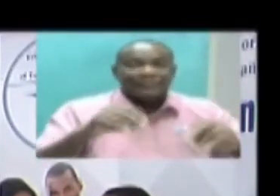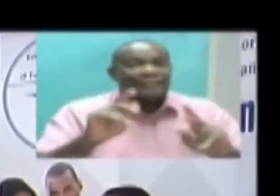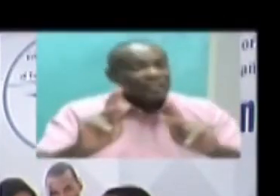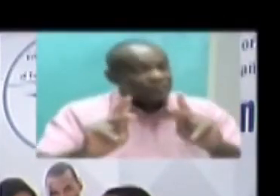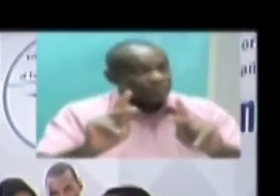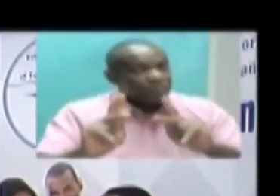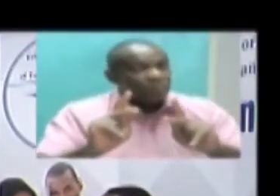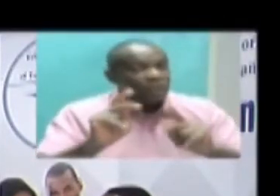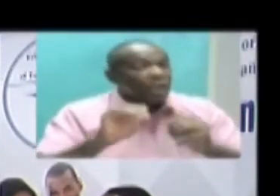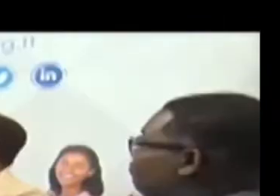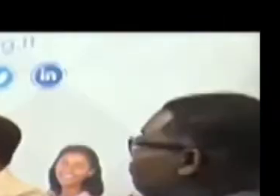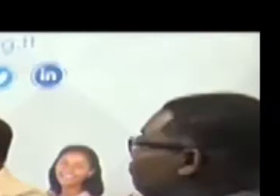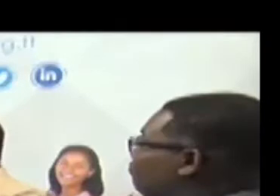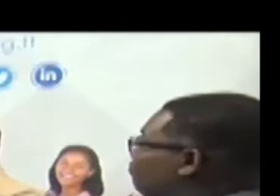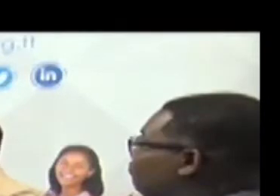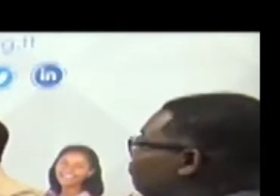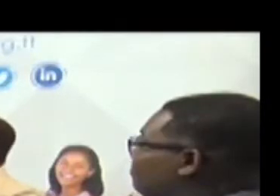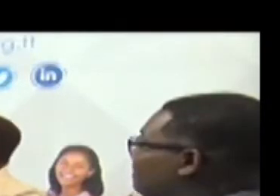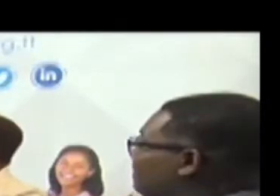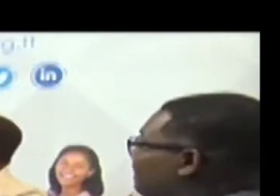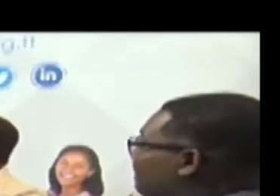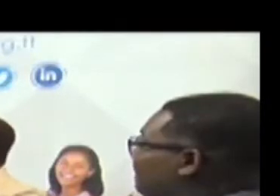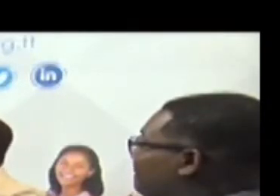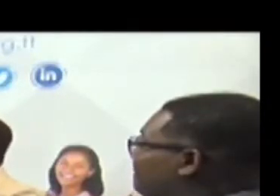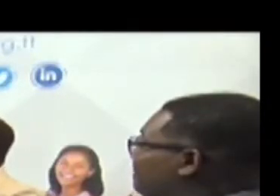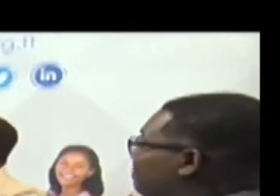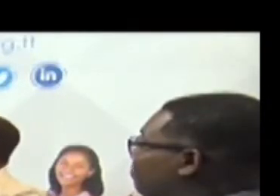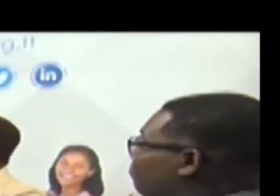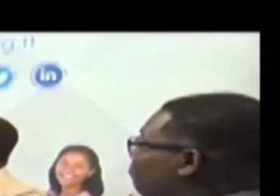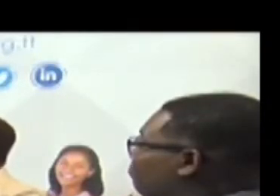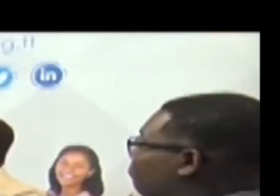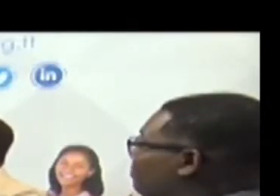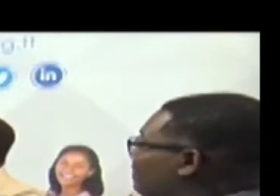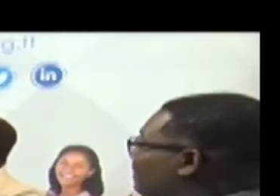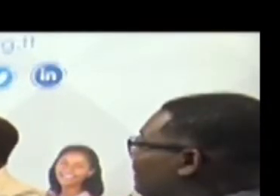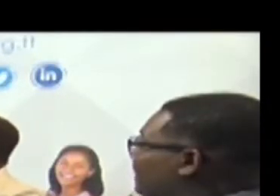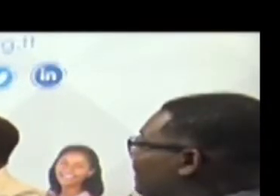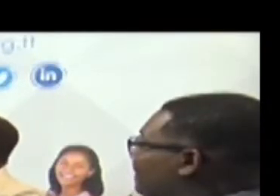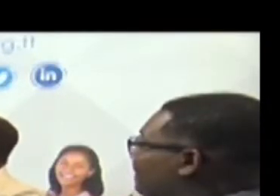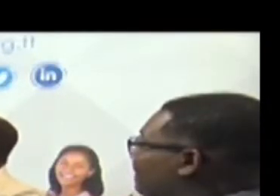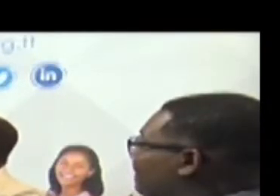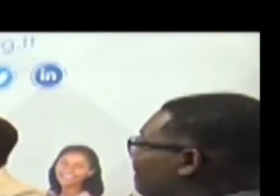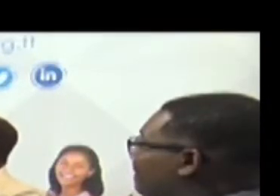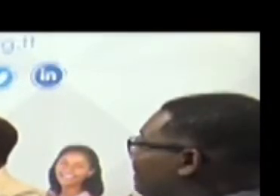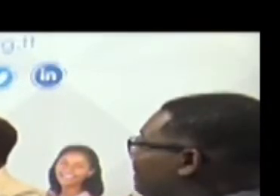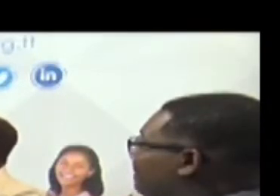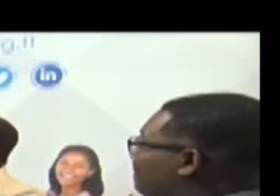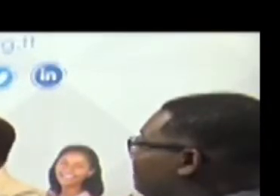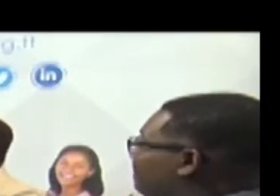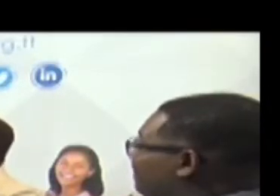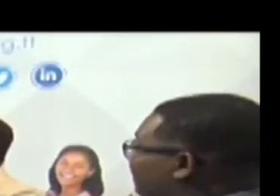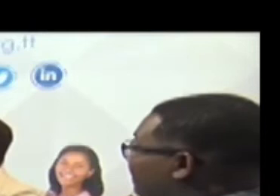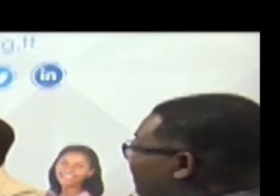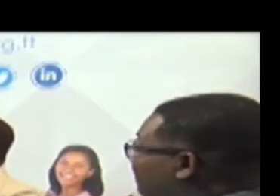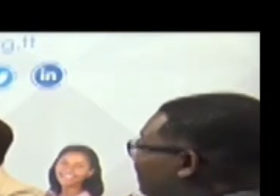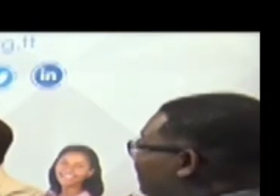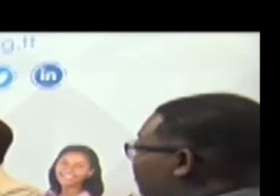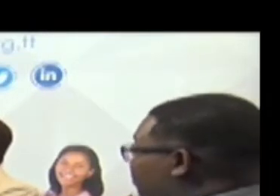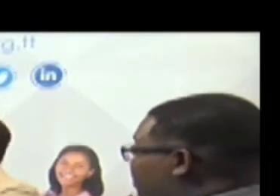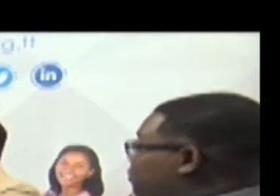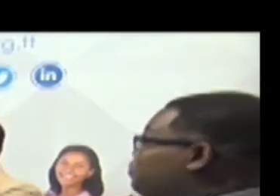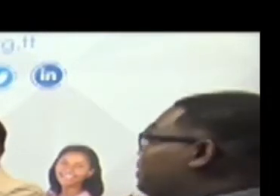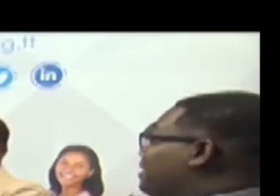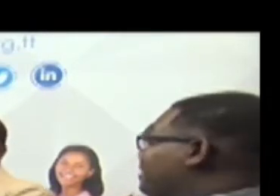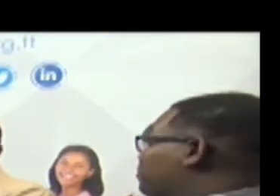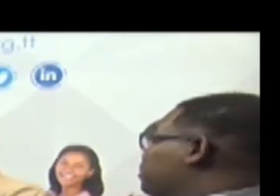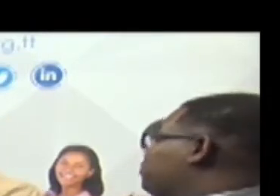very reclusive, you know, they're hiding all the time, there may be something else untoward that, you know, you should be looking into. You know,